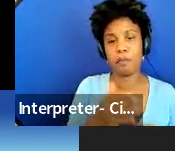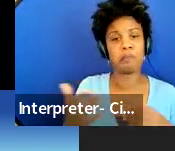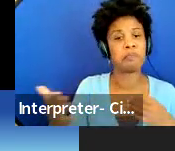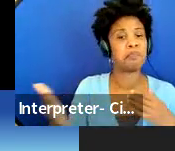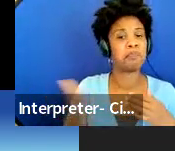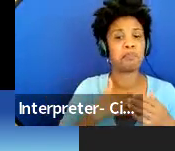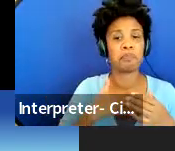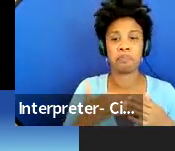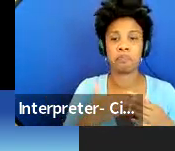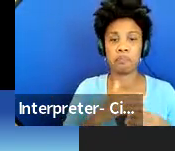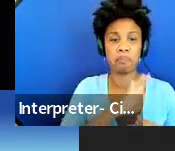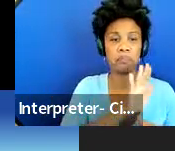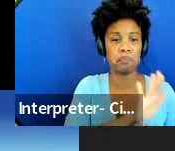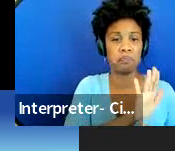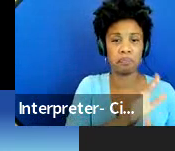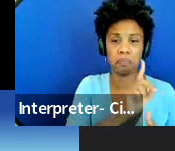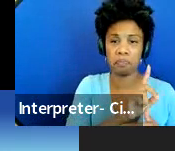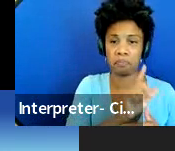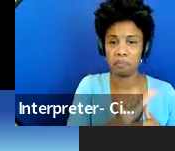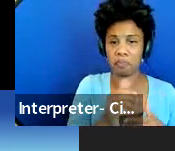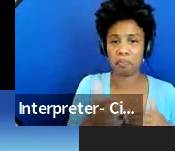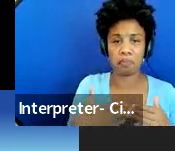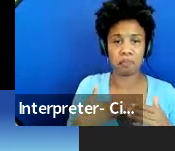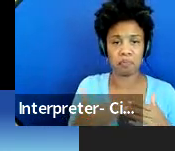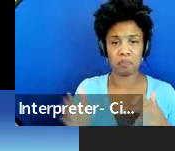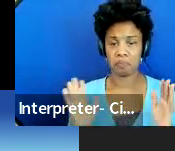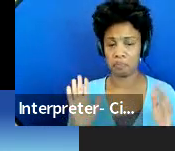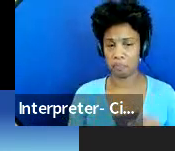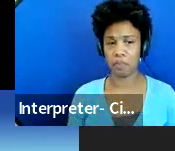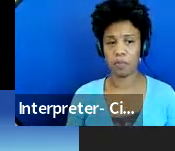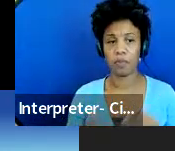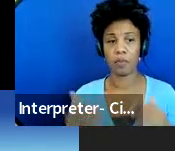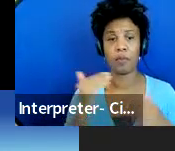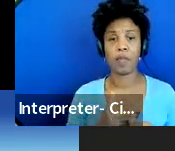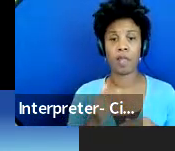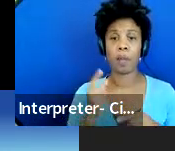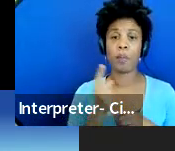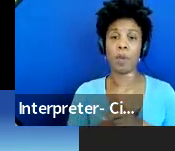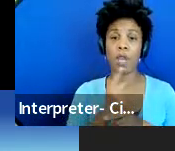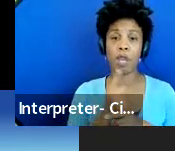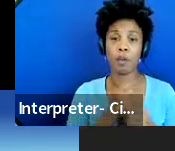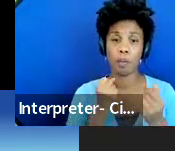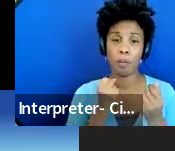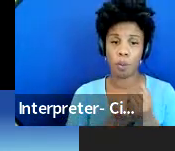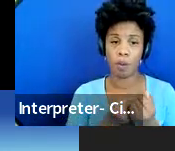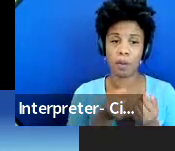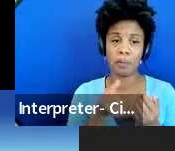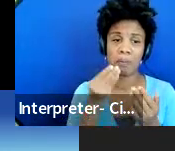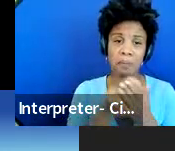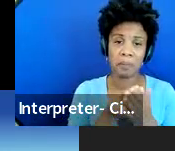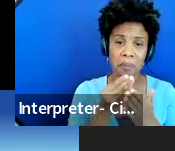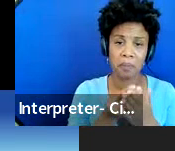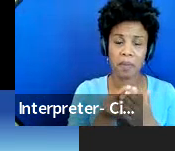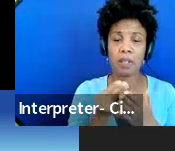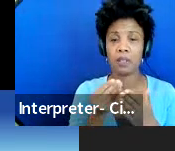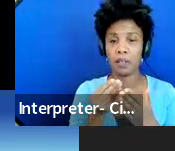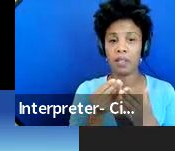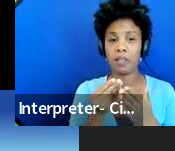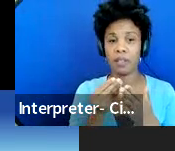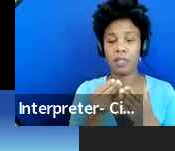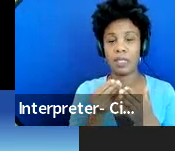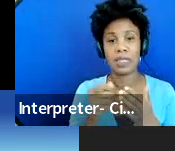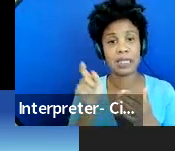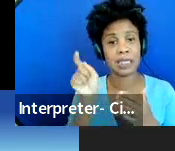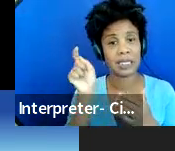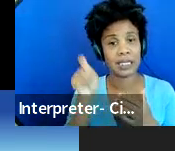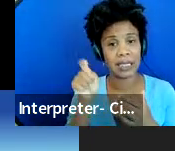of the condition. Practical support was something that came out very strongly, that definitely was needed to provide